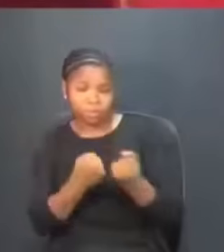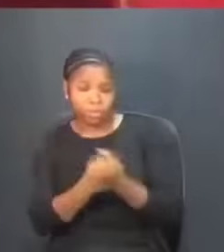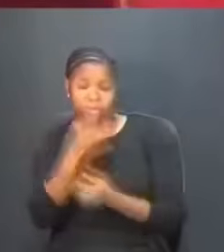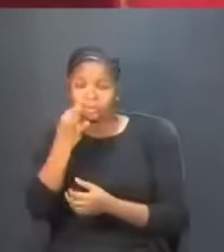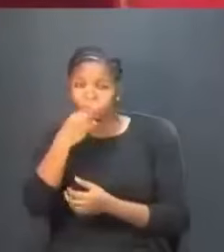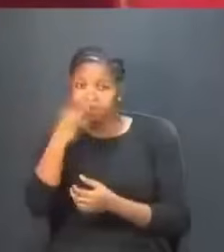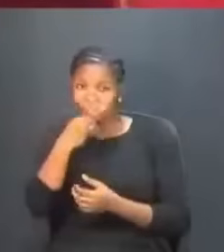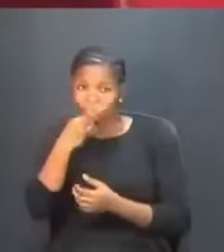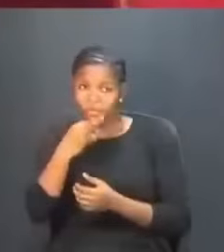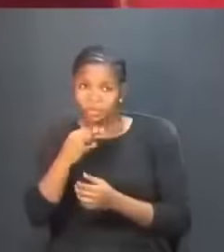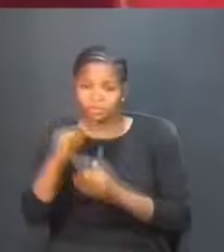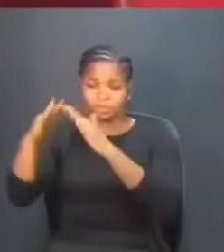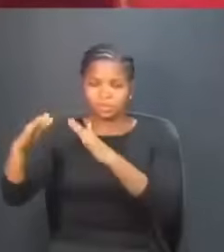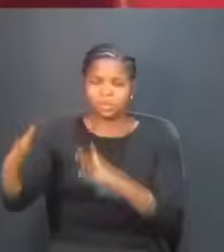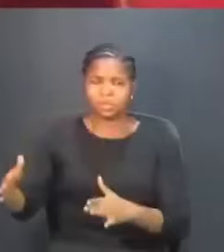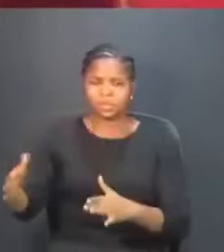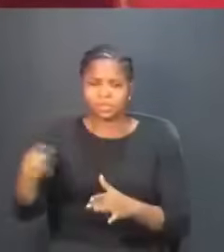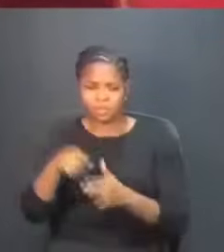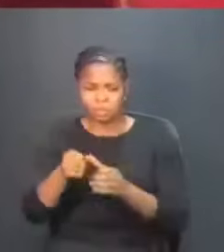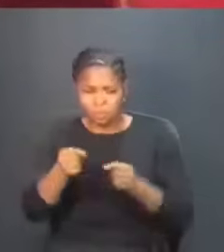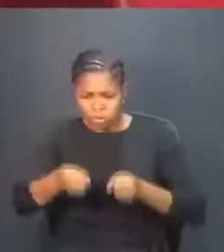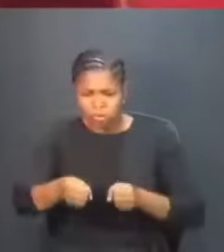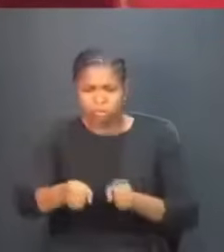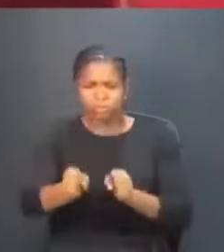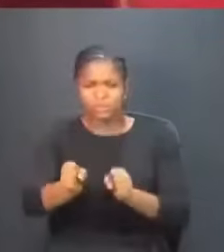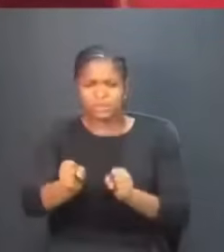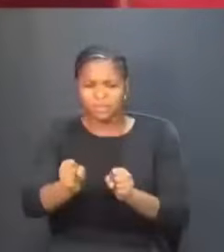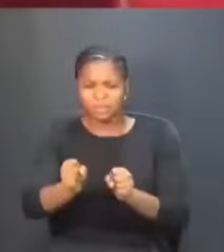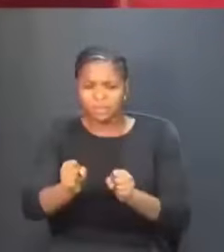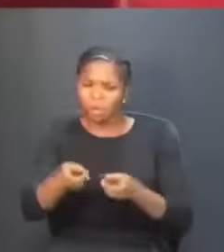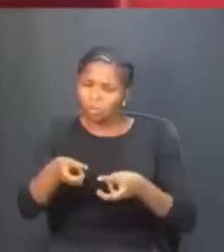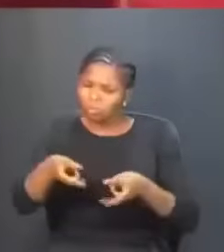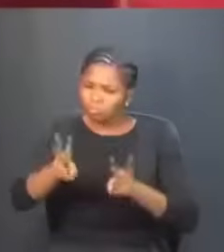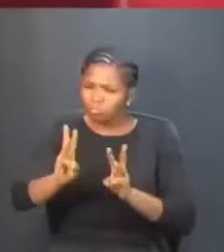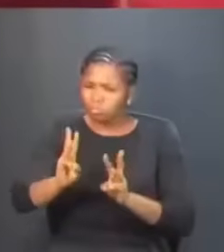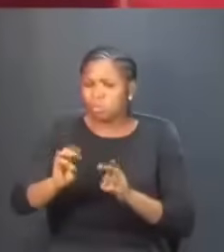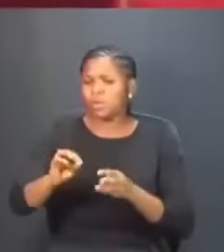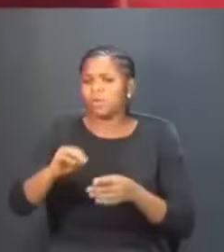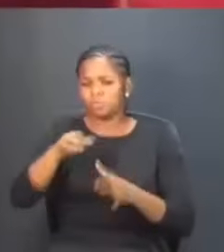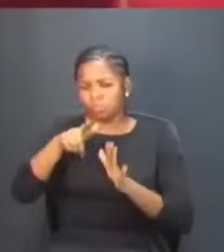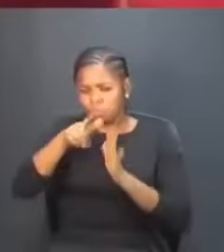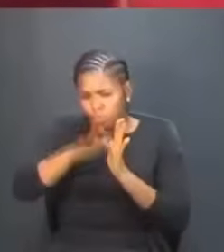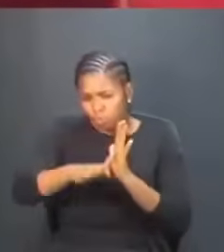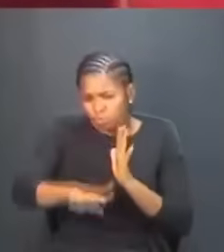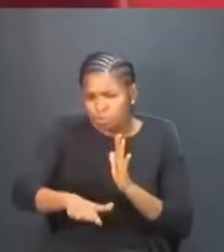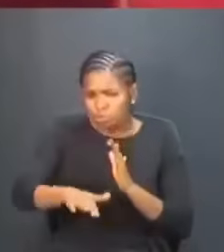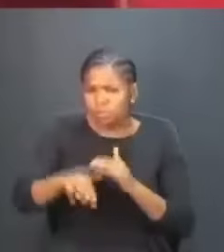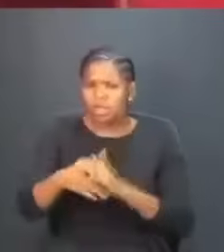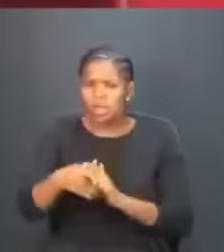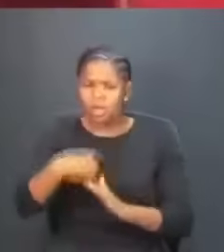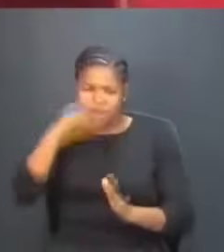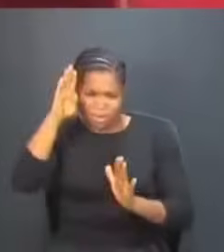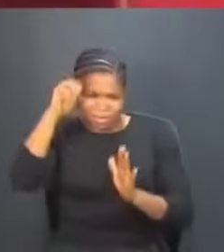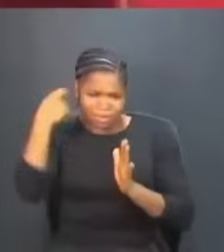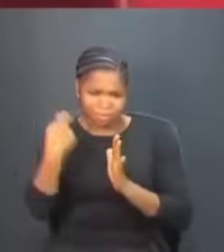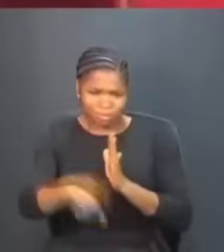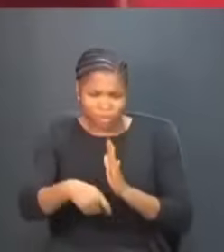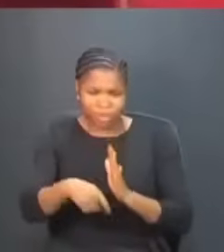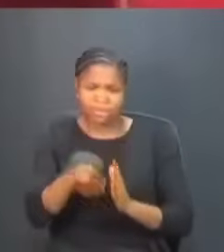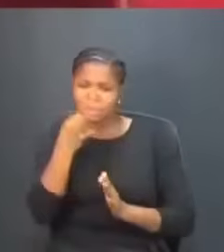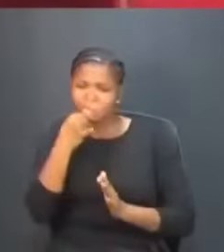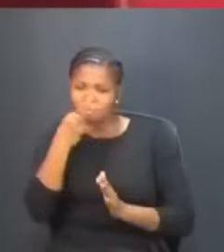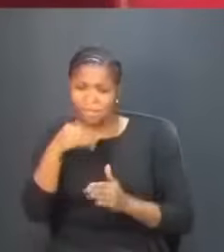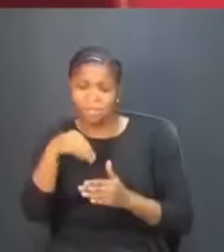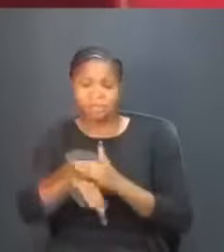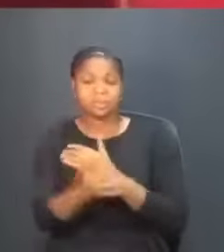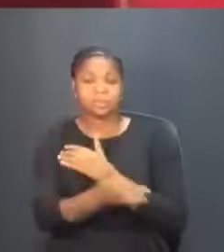strategic move to reduce the cost of feeding in this country. Many people participated. I don't